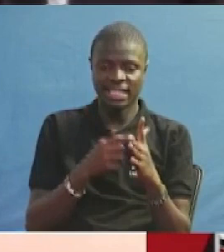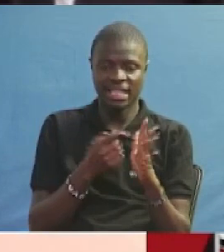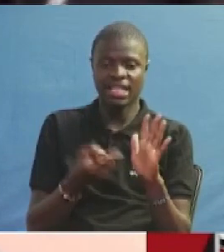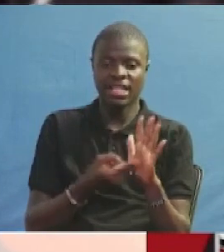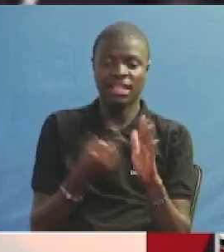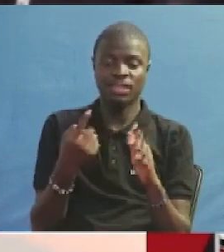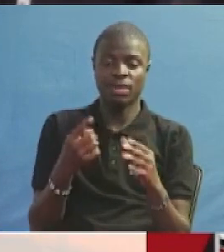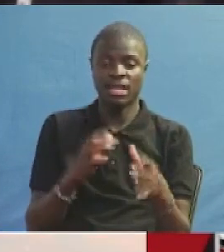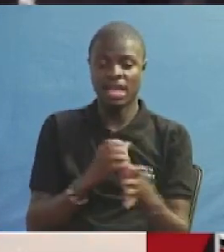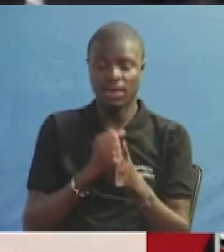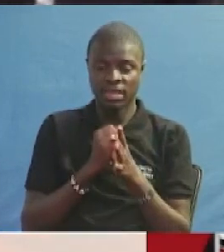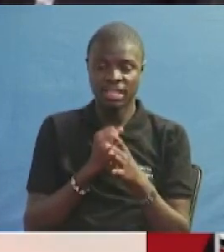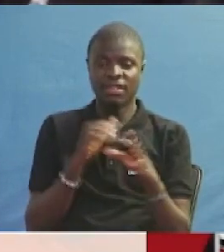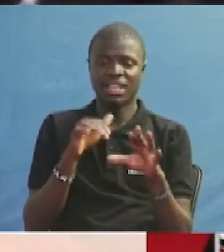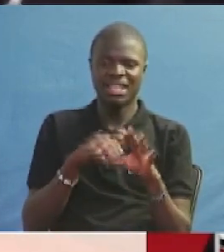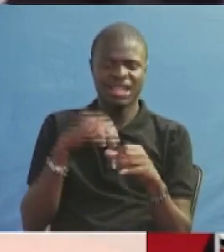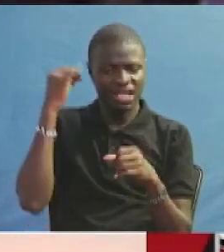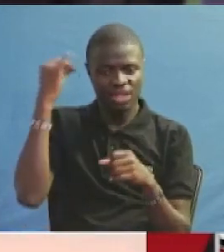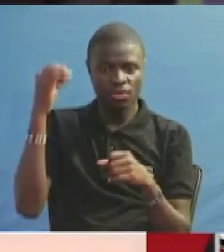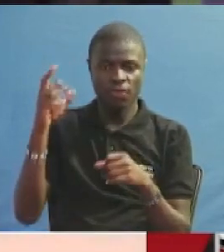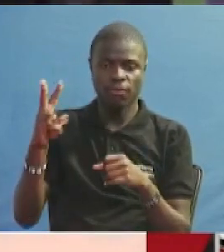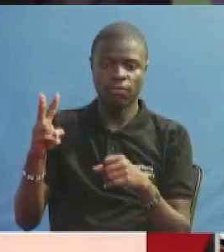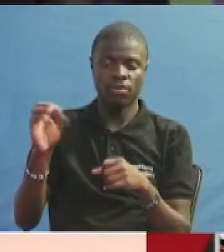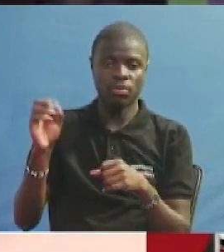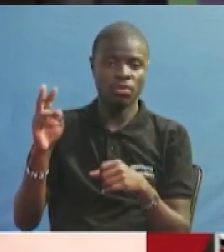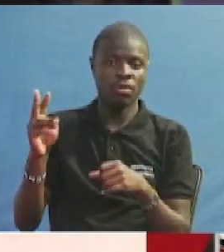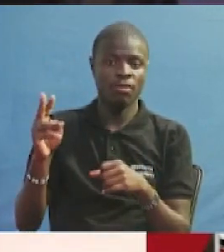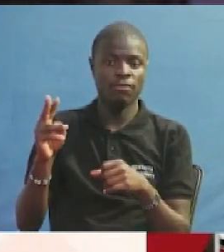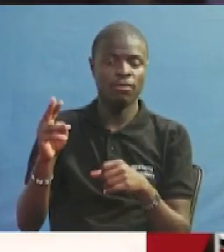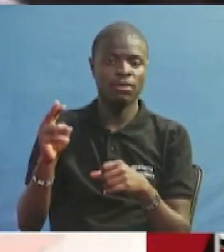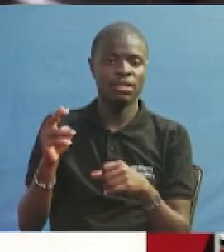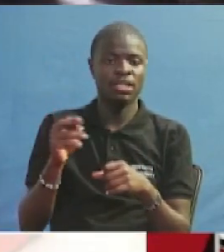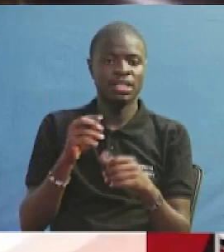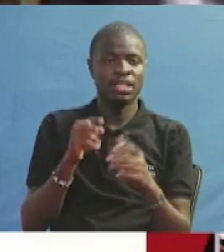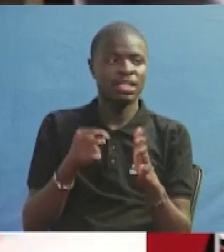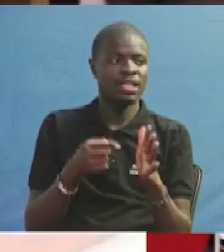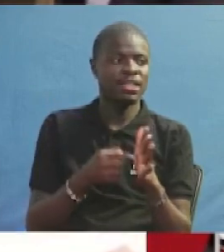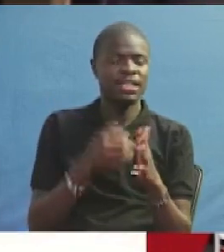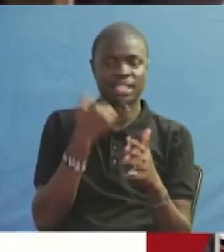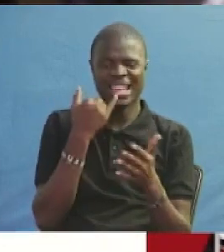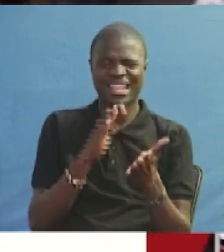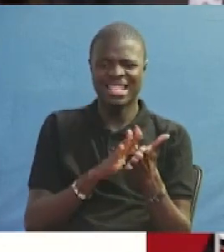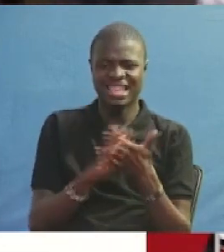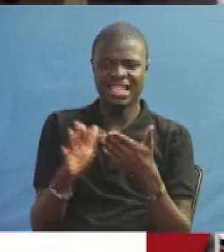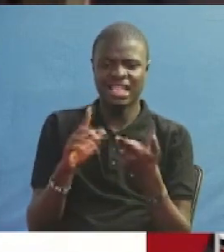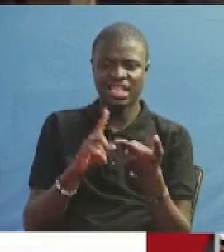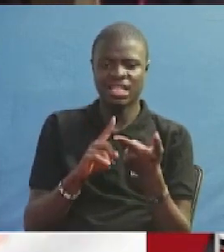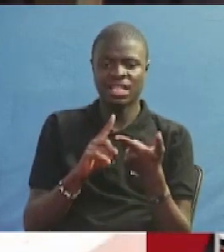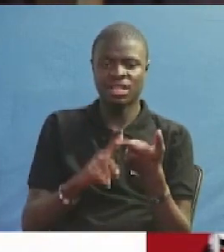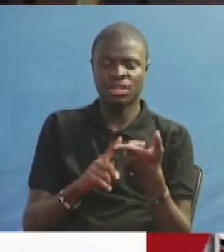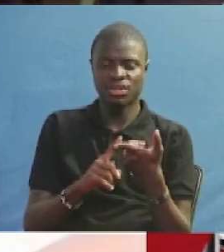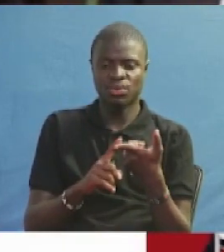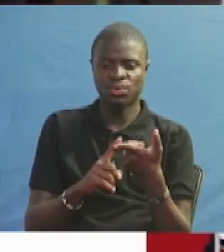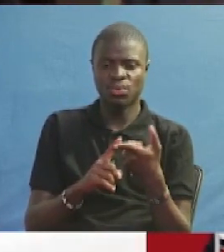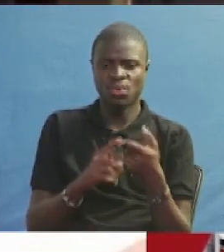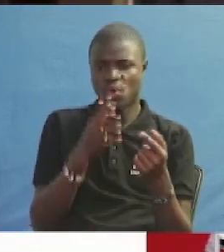On the issue of the 204, as His Excellency has said, the sanctions are clear as to the